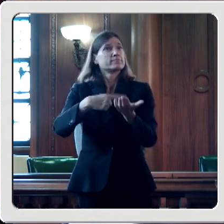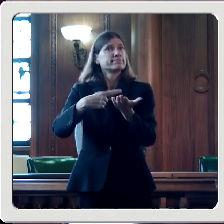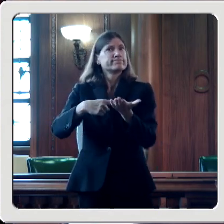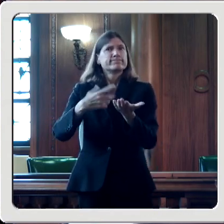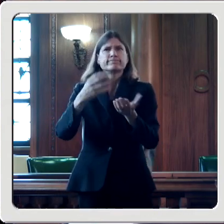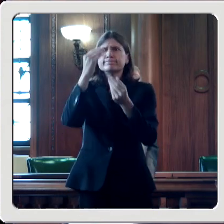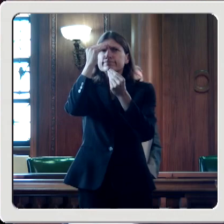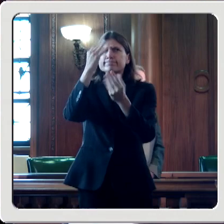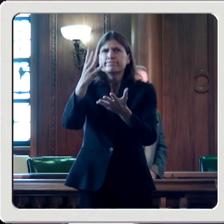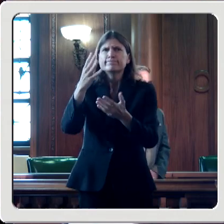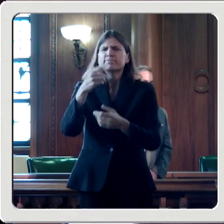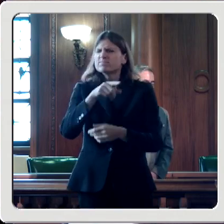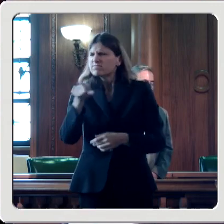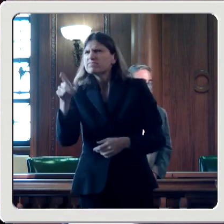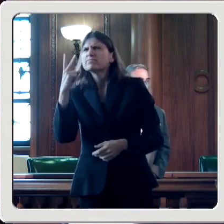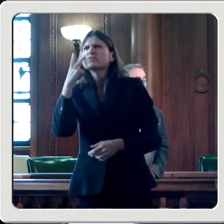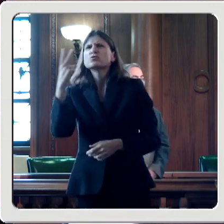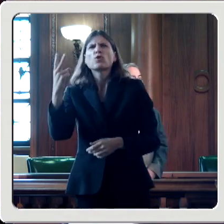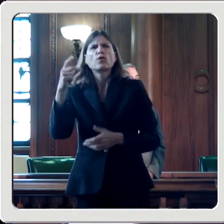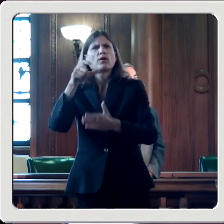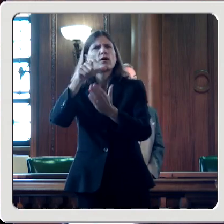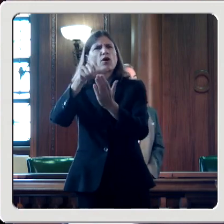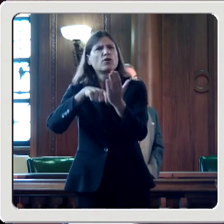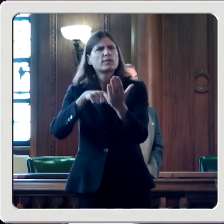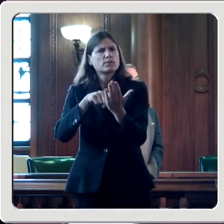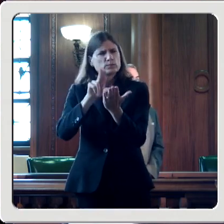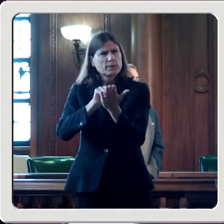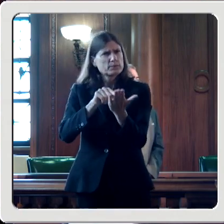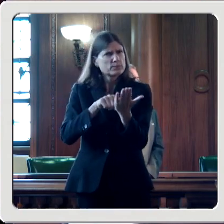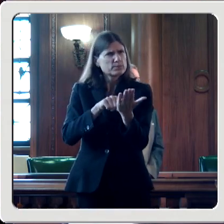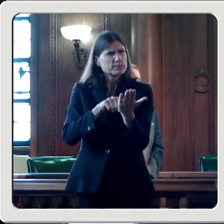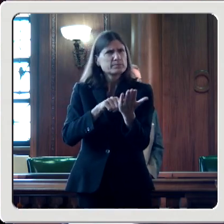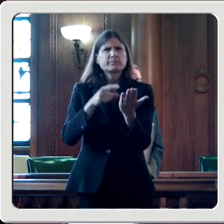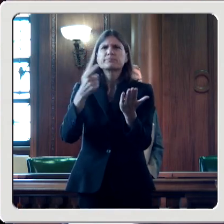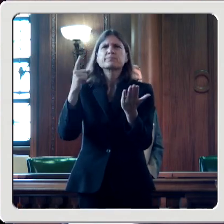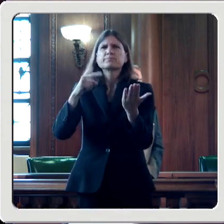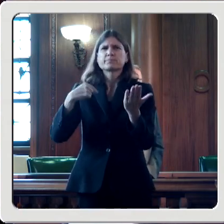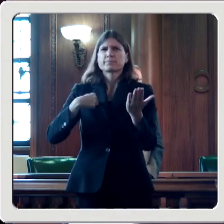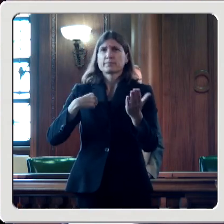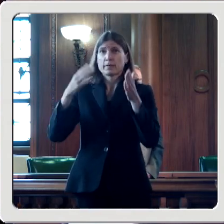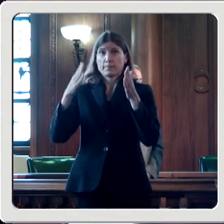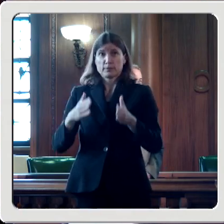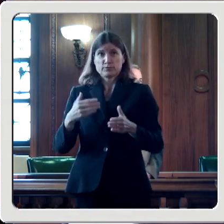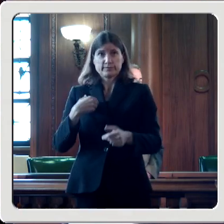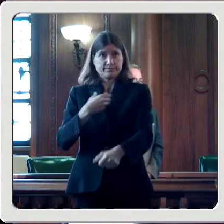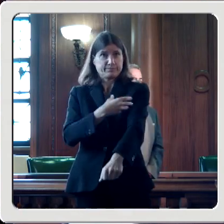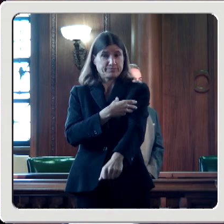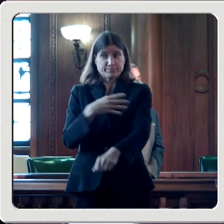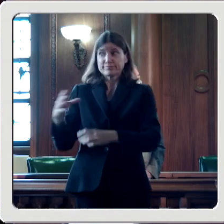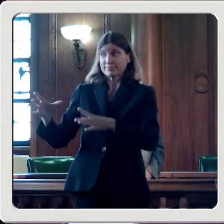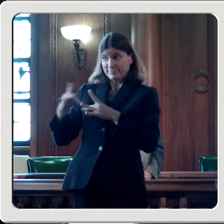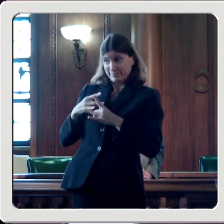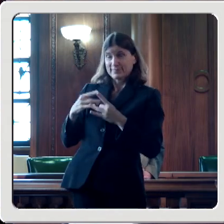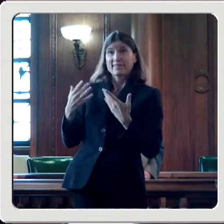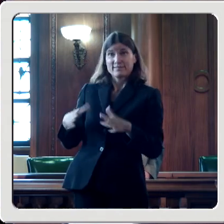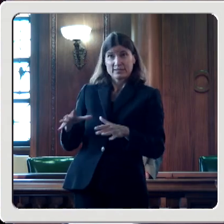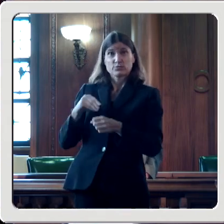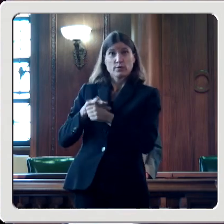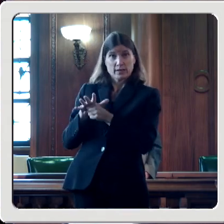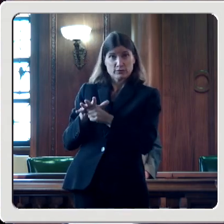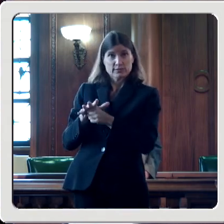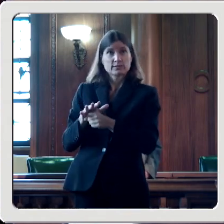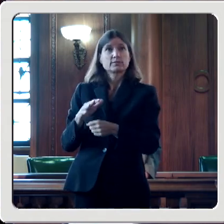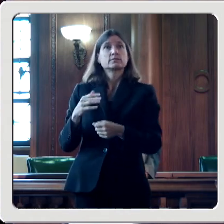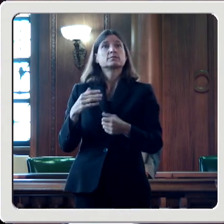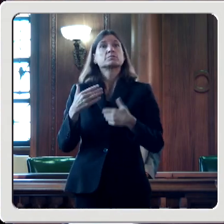is a treatment in which individuals who have recovered from coronavirus, recovered from COVID, and have antibodies in their